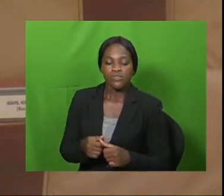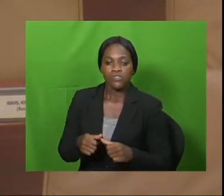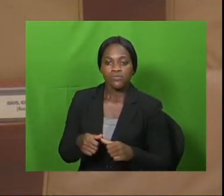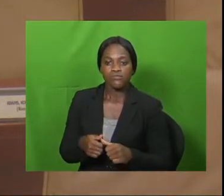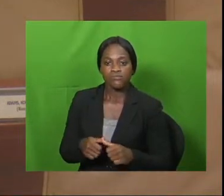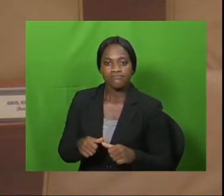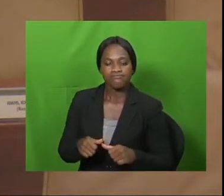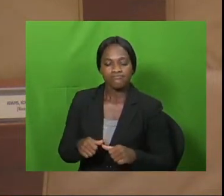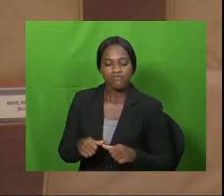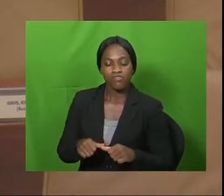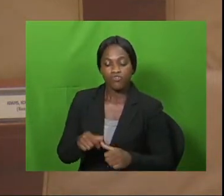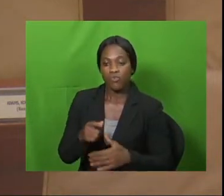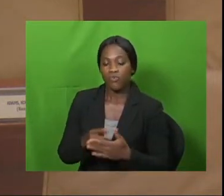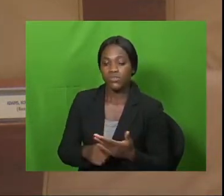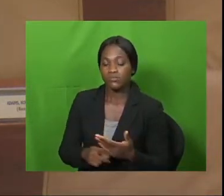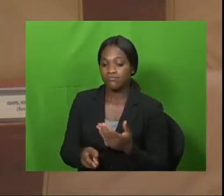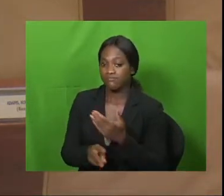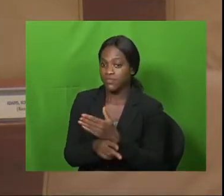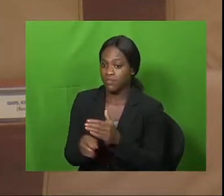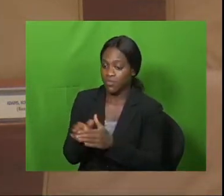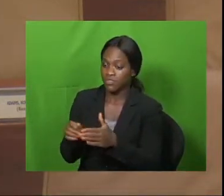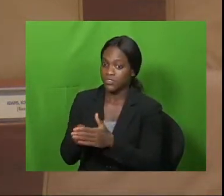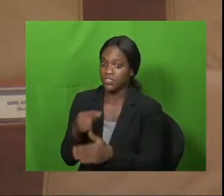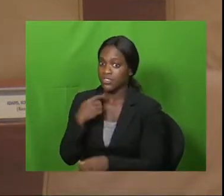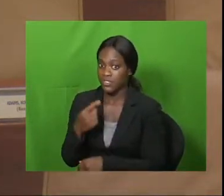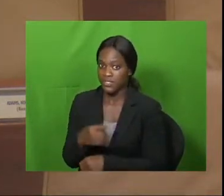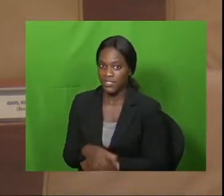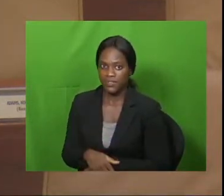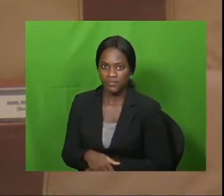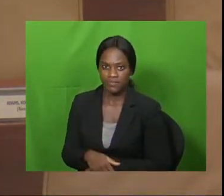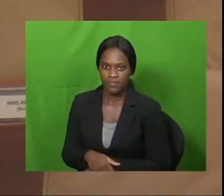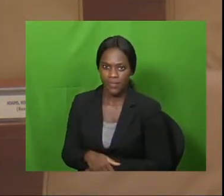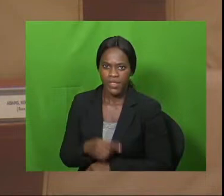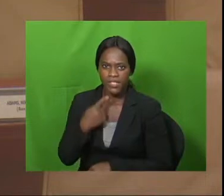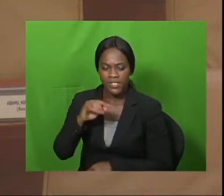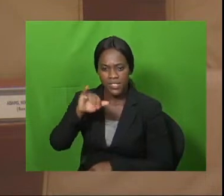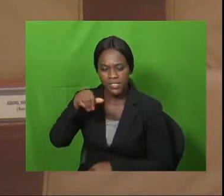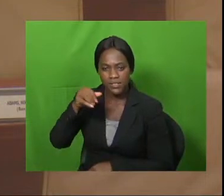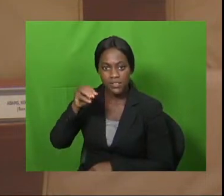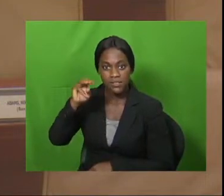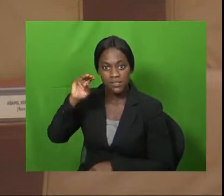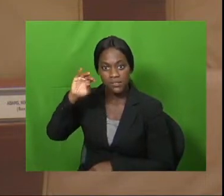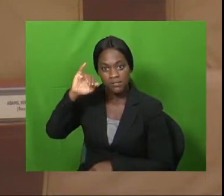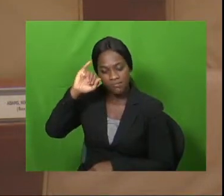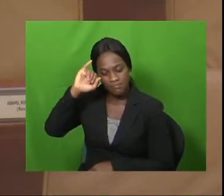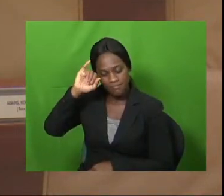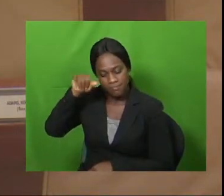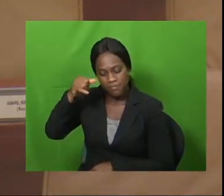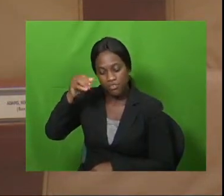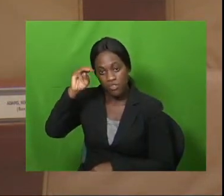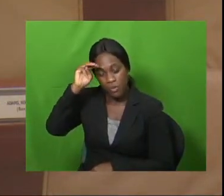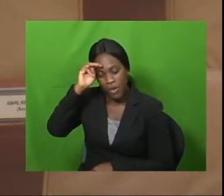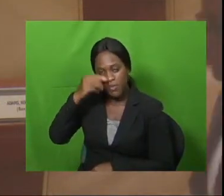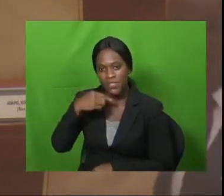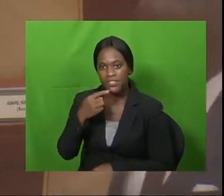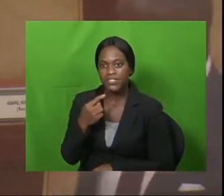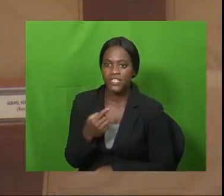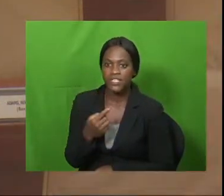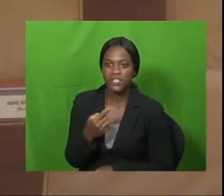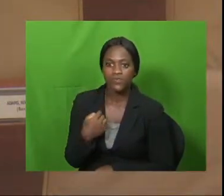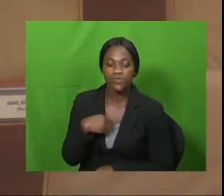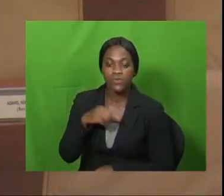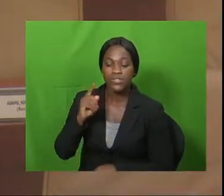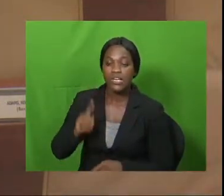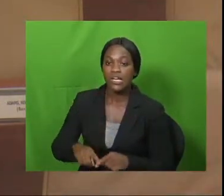He says that President Mahama said he cannot reduce electricity. Deputy Majority Leader, you might want to check the